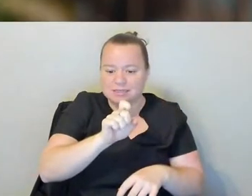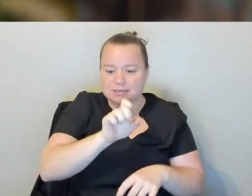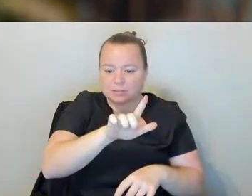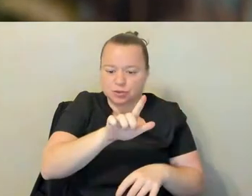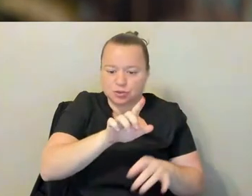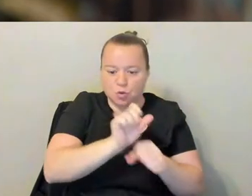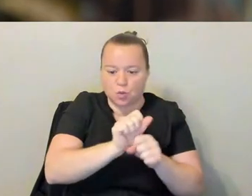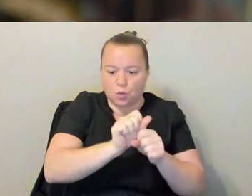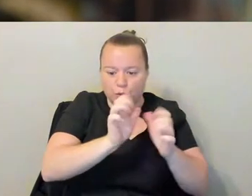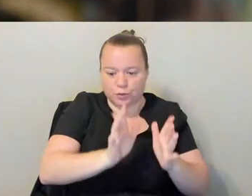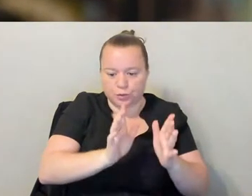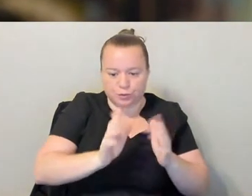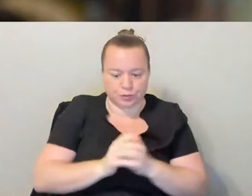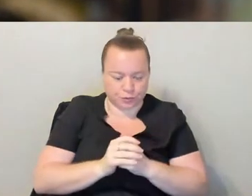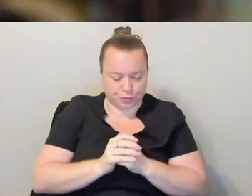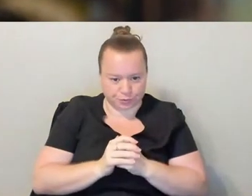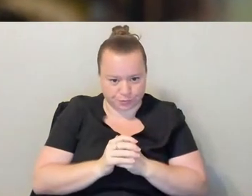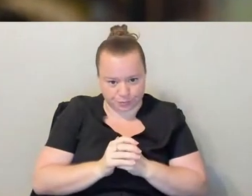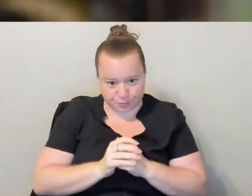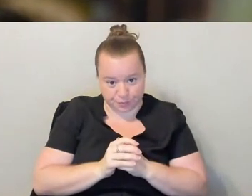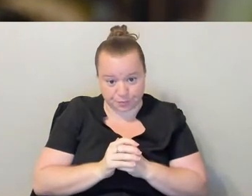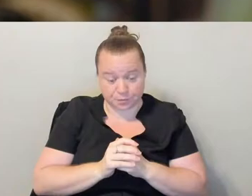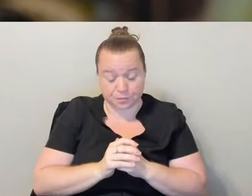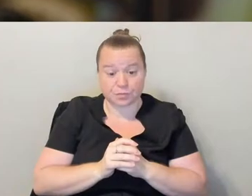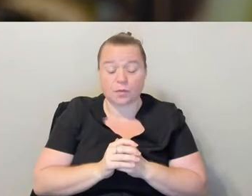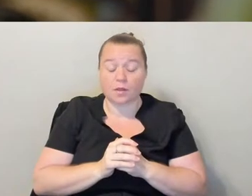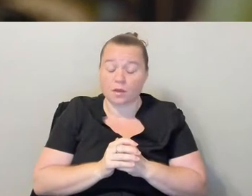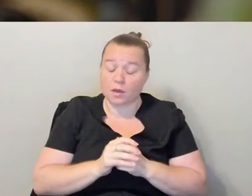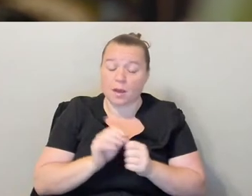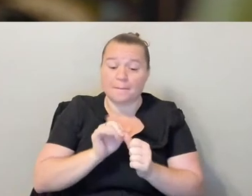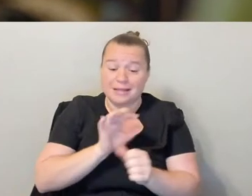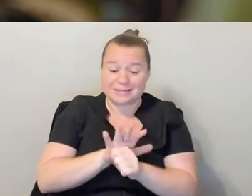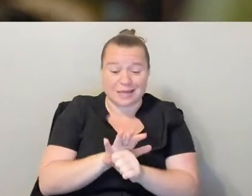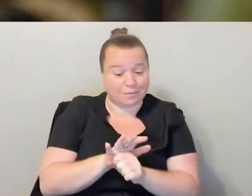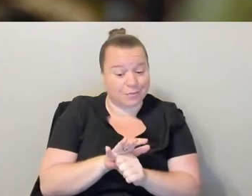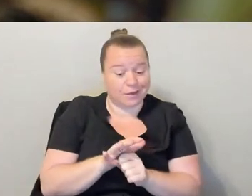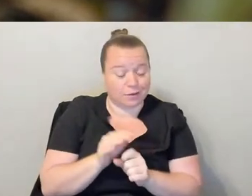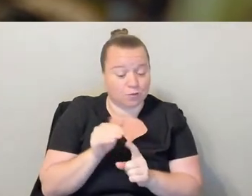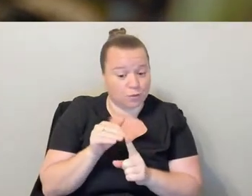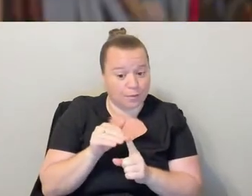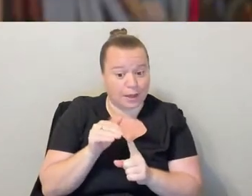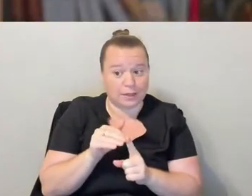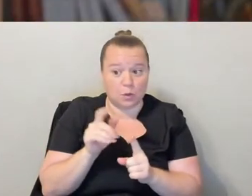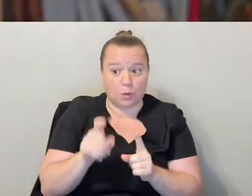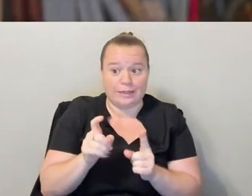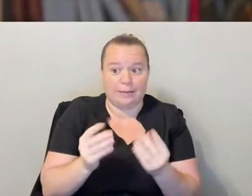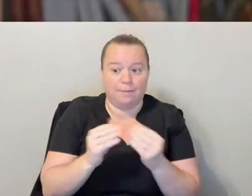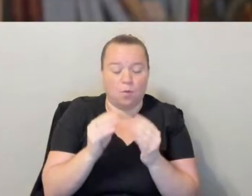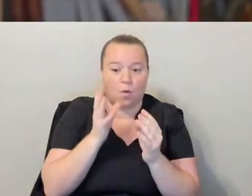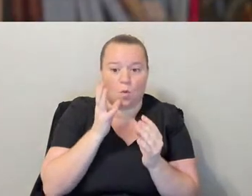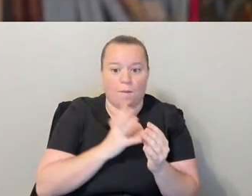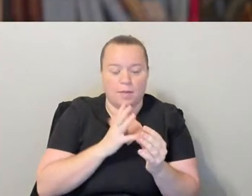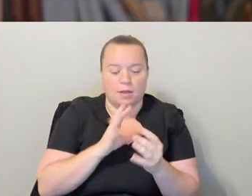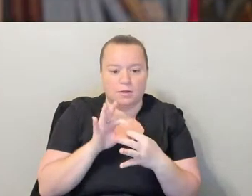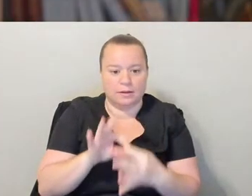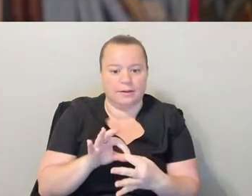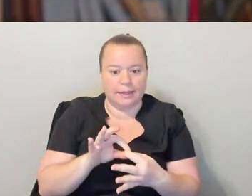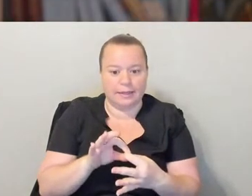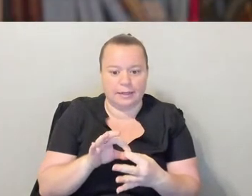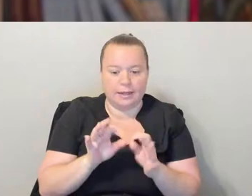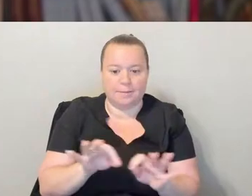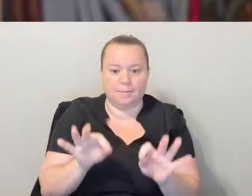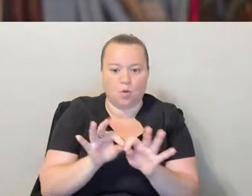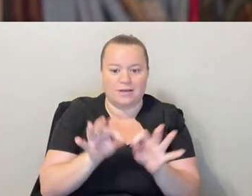The pandemic reminded us that we need more women in important decision-making positions. Although women make up